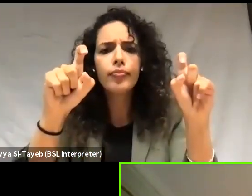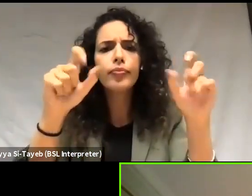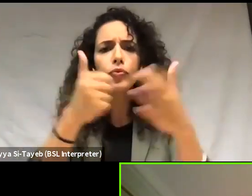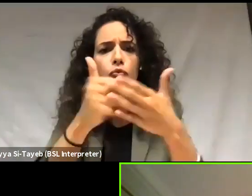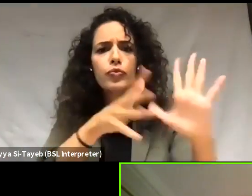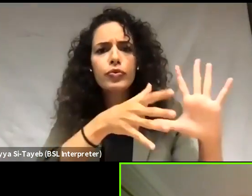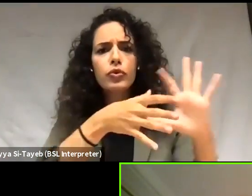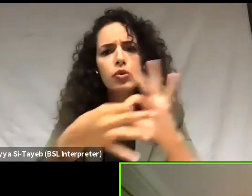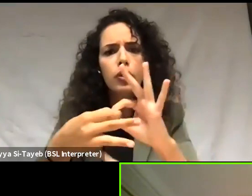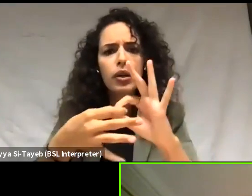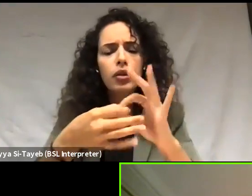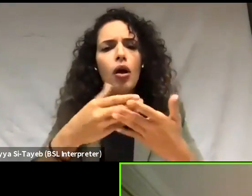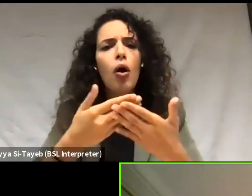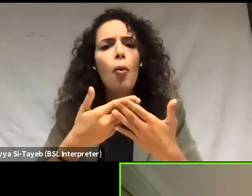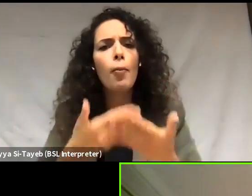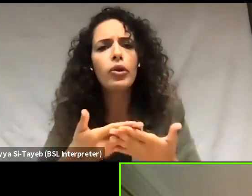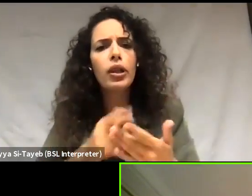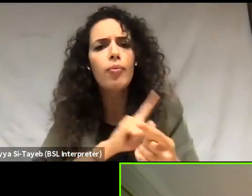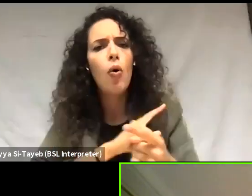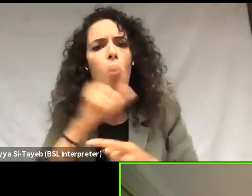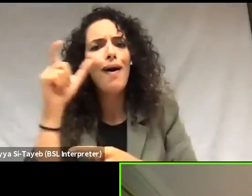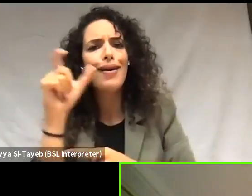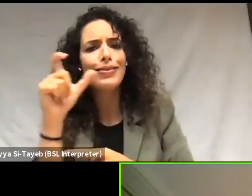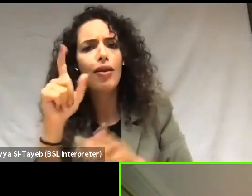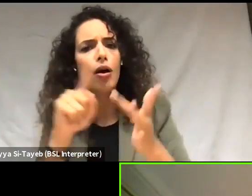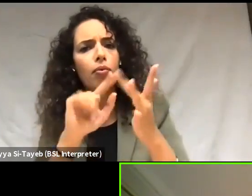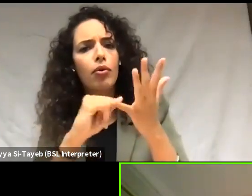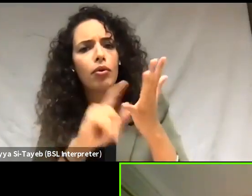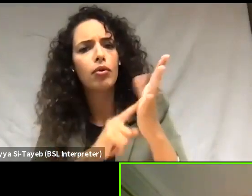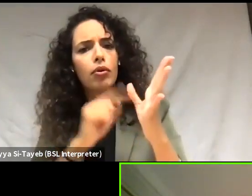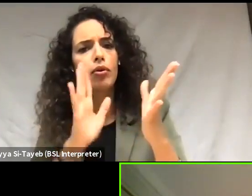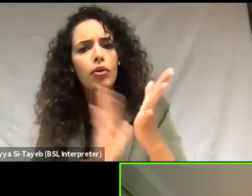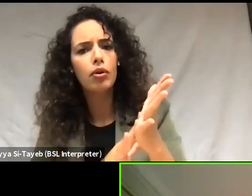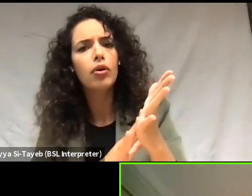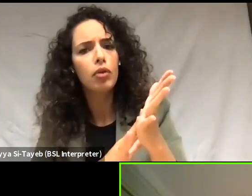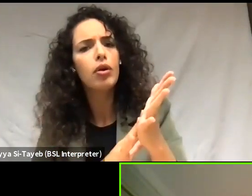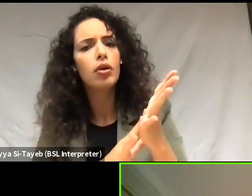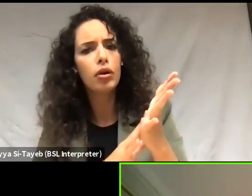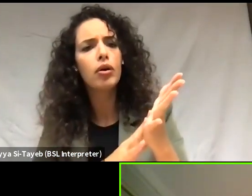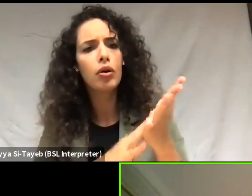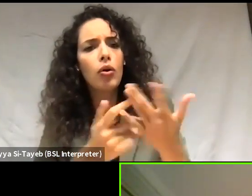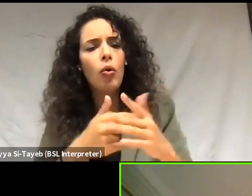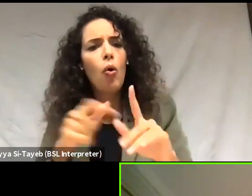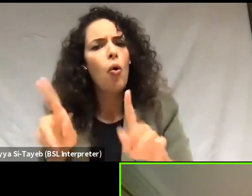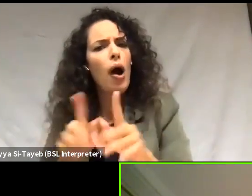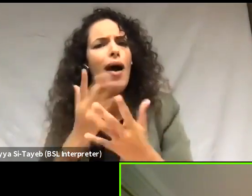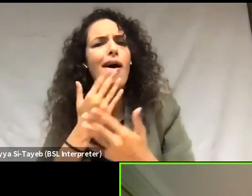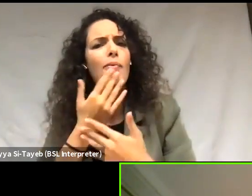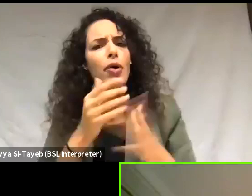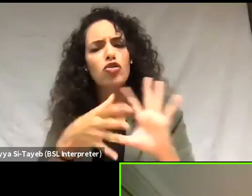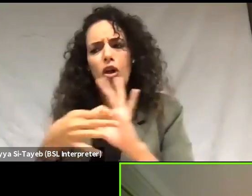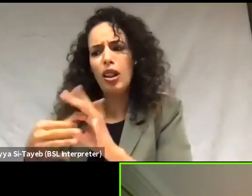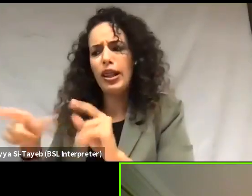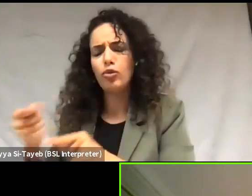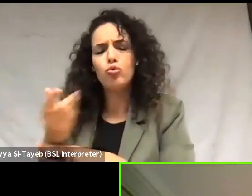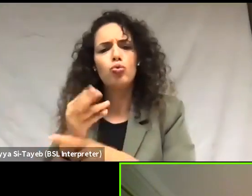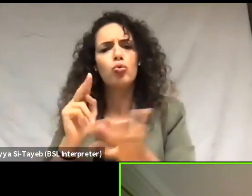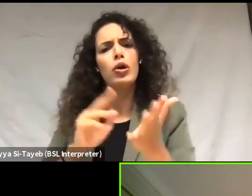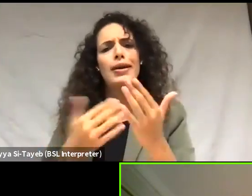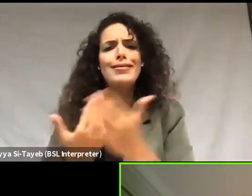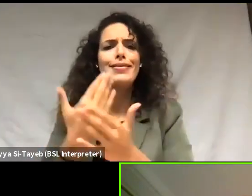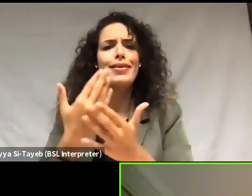Muslims and Islam, or aligned with descriptors of the far right, be it far right, neo-Nazi, or white